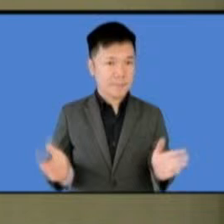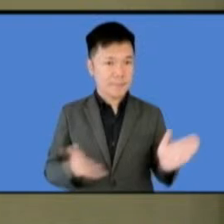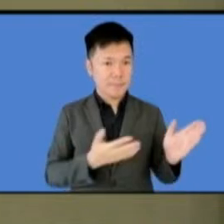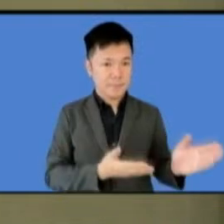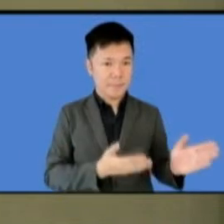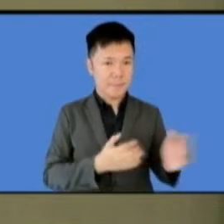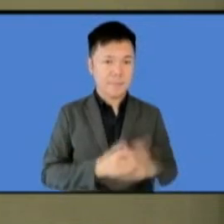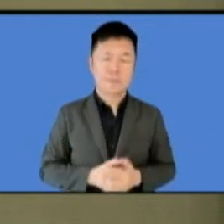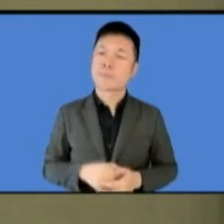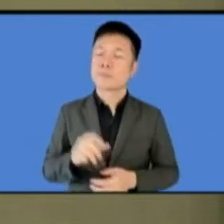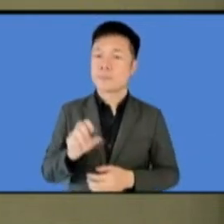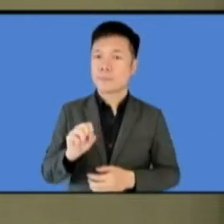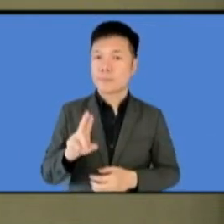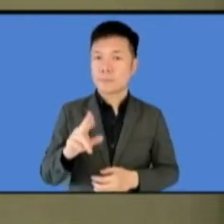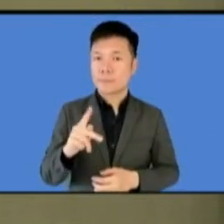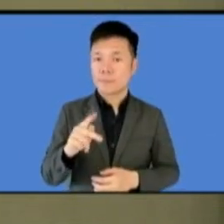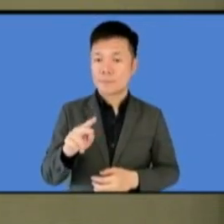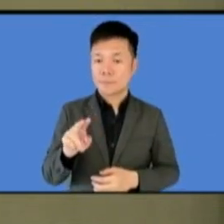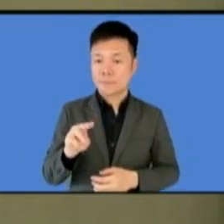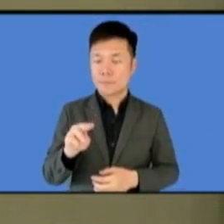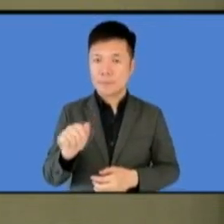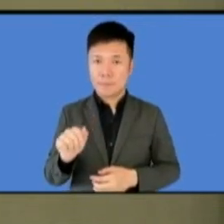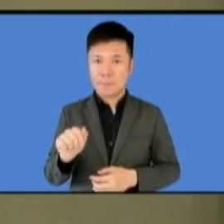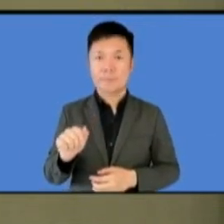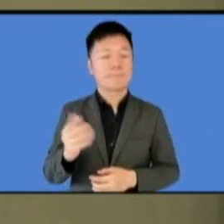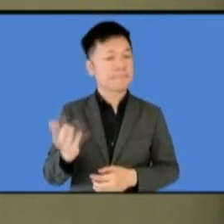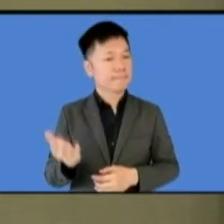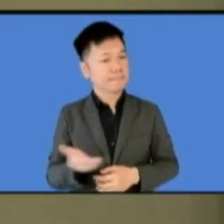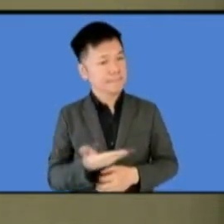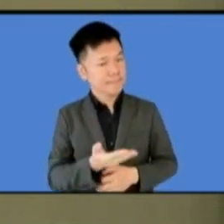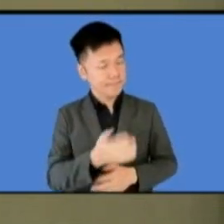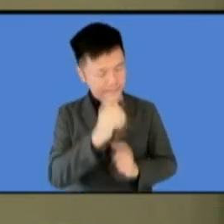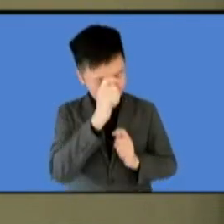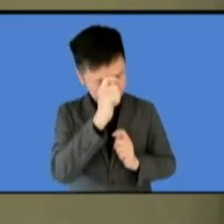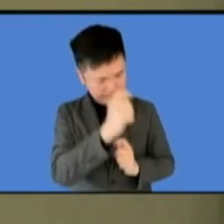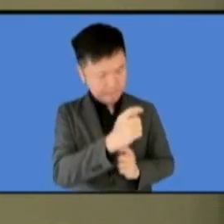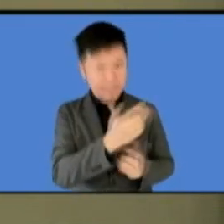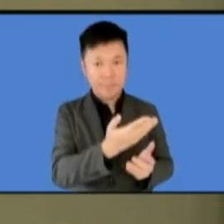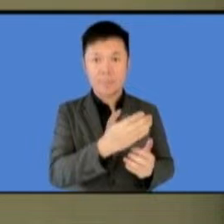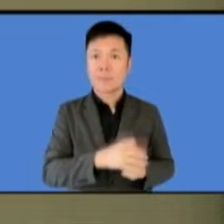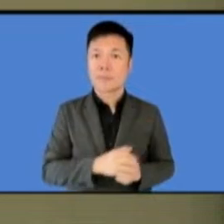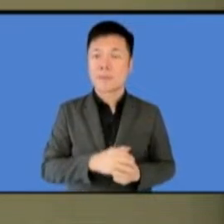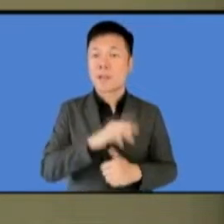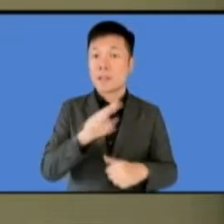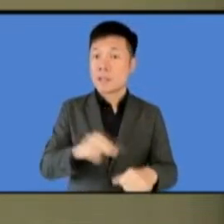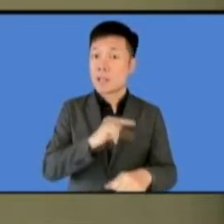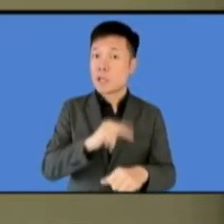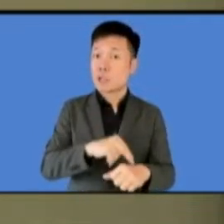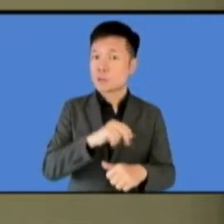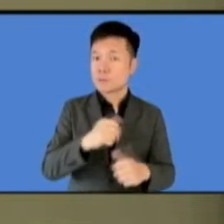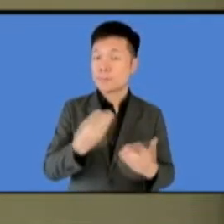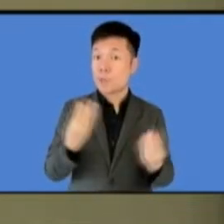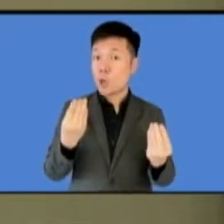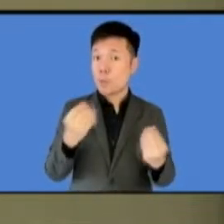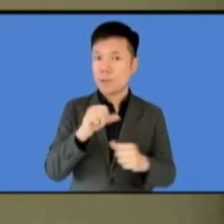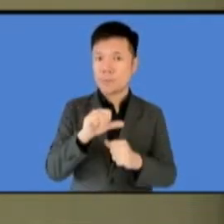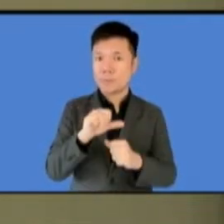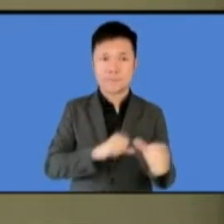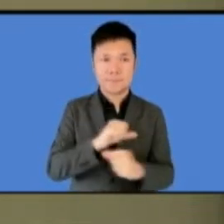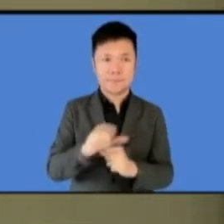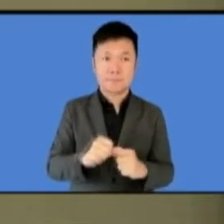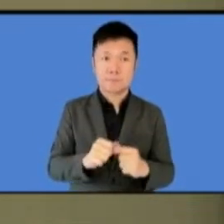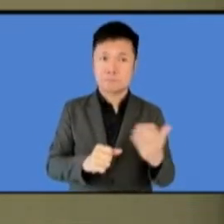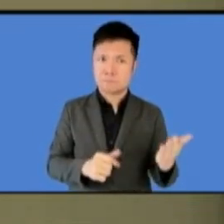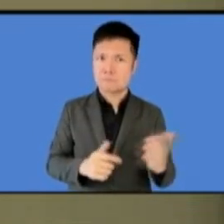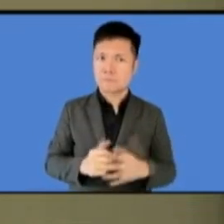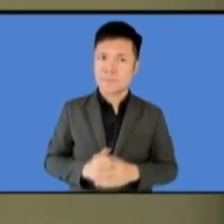Mrs. Supanada Lauhachai. The National Economic and Social Development Council provides input